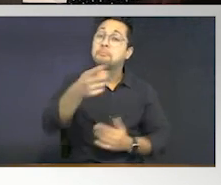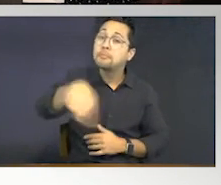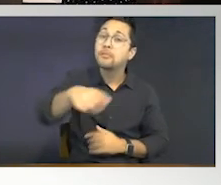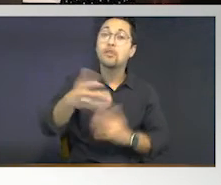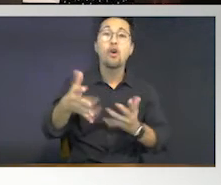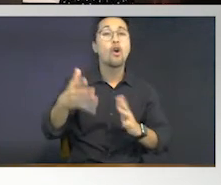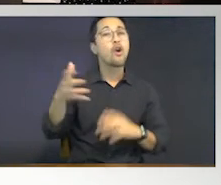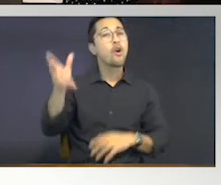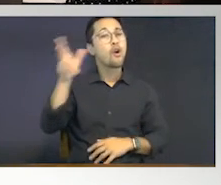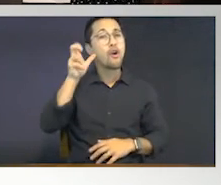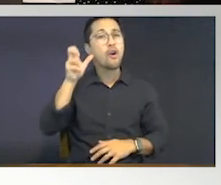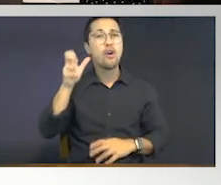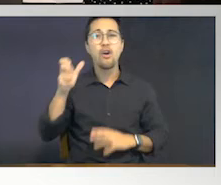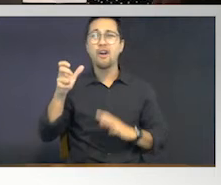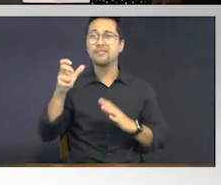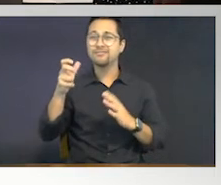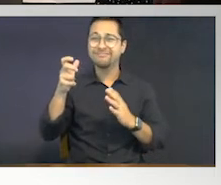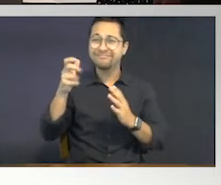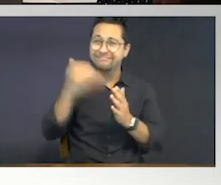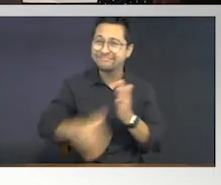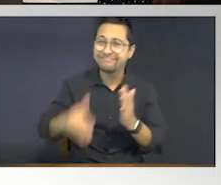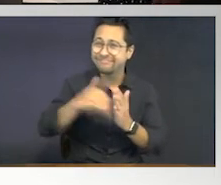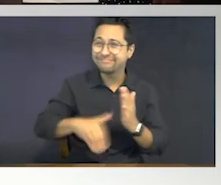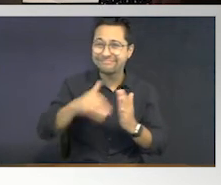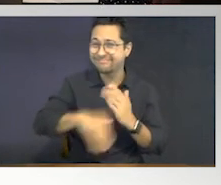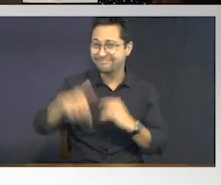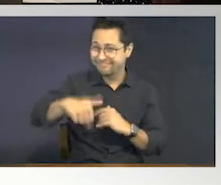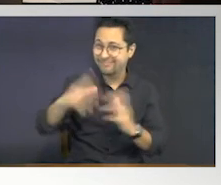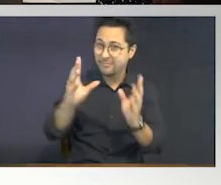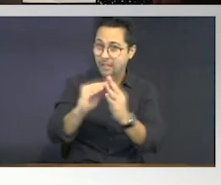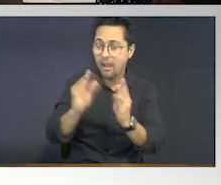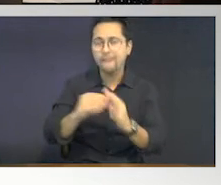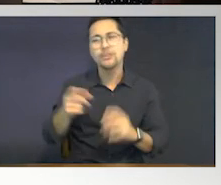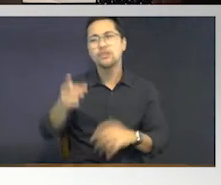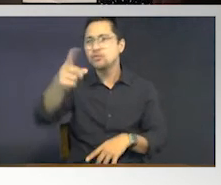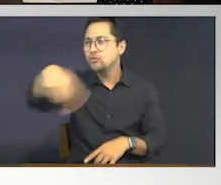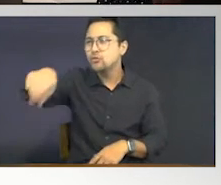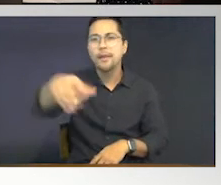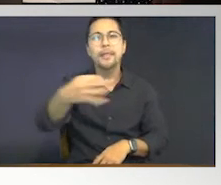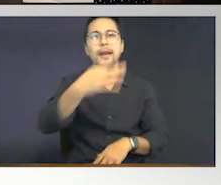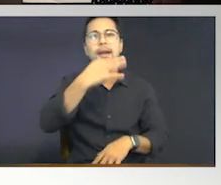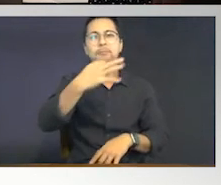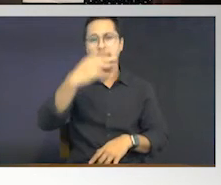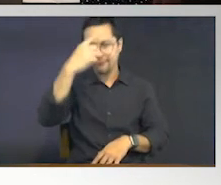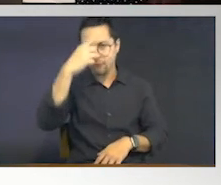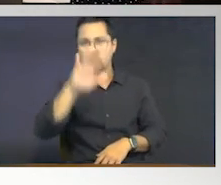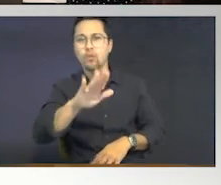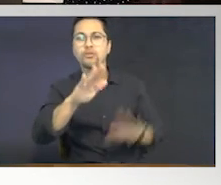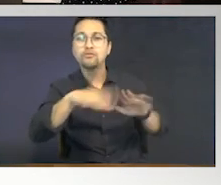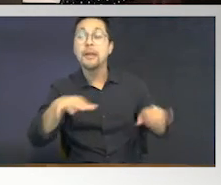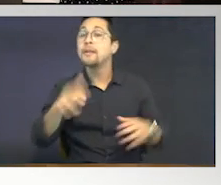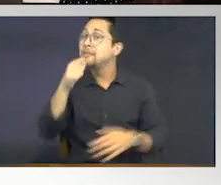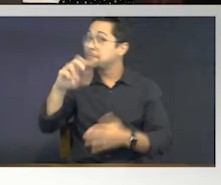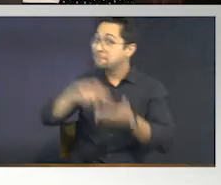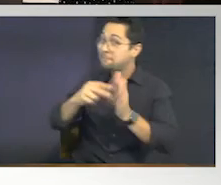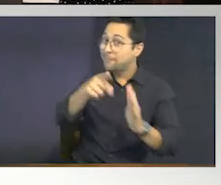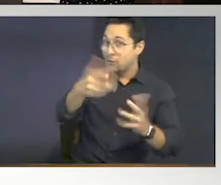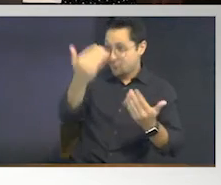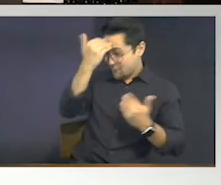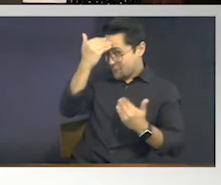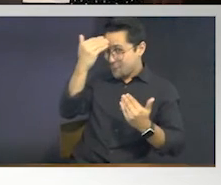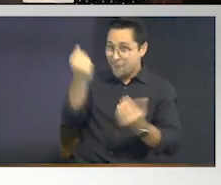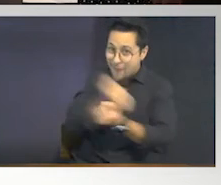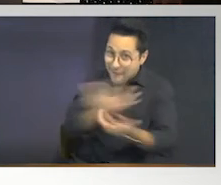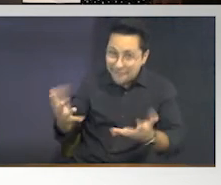more than once at this conference, you're the expert when it comes to your child. Now, that doesn't mean you know everything about